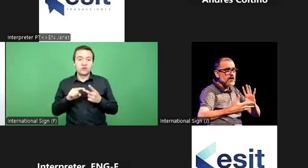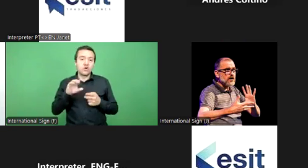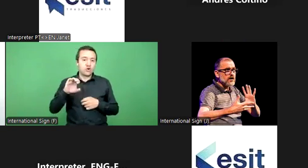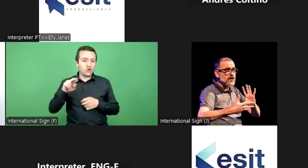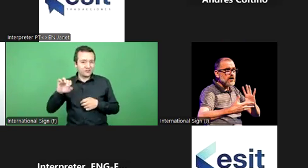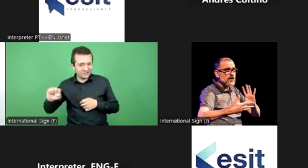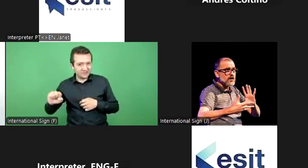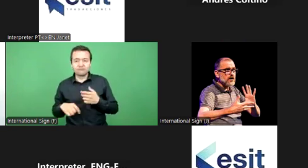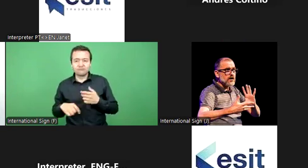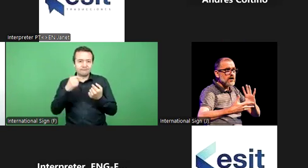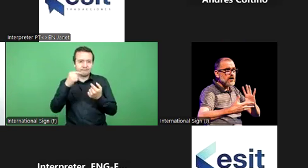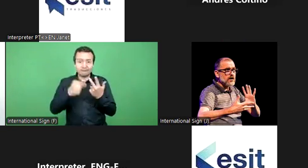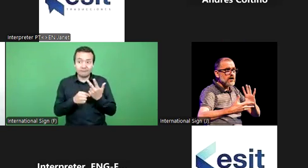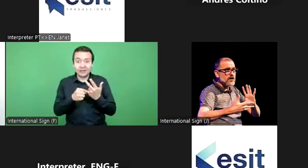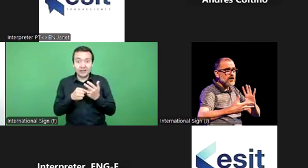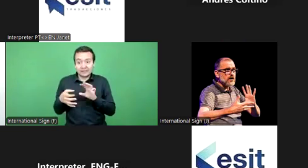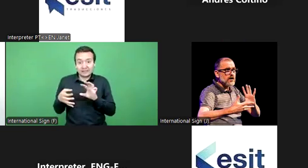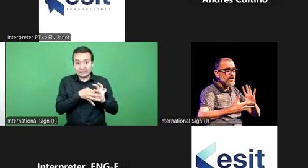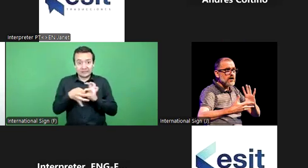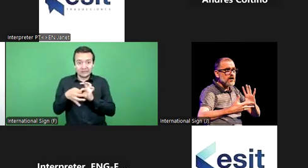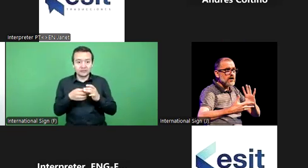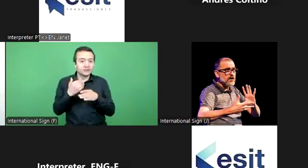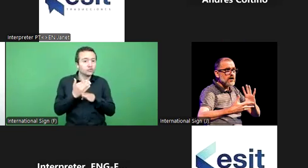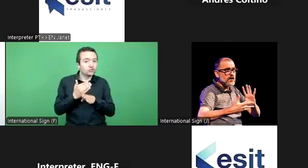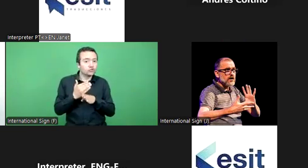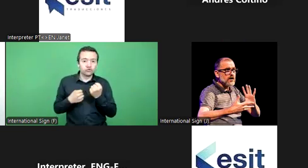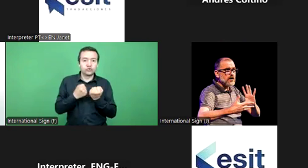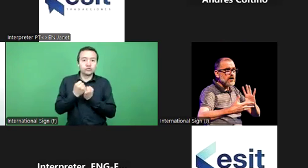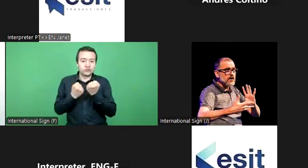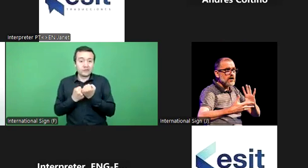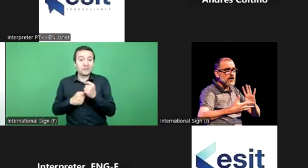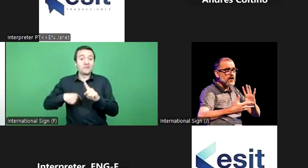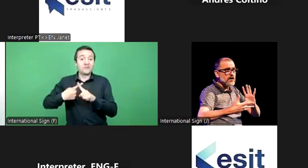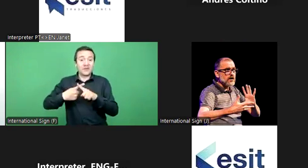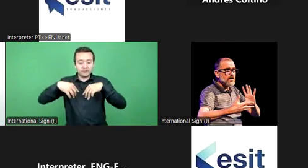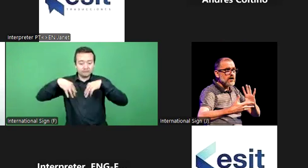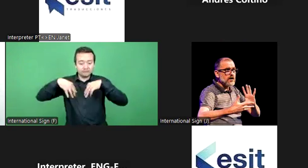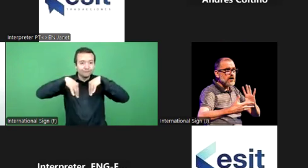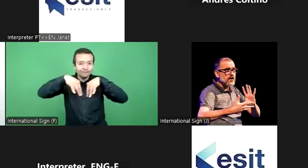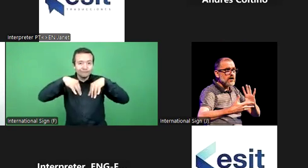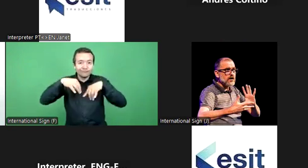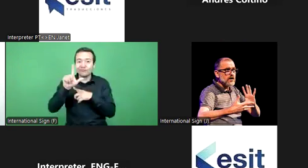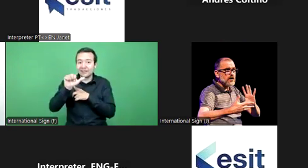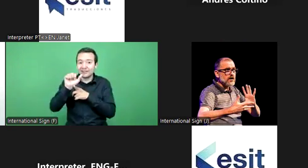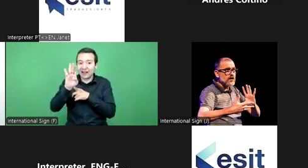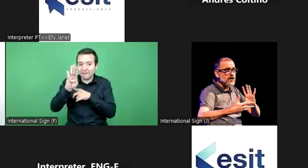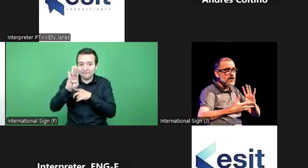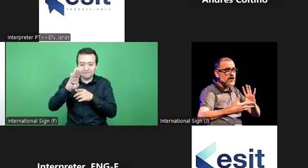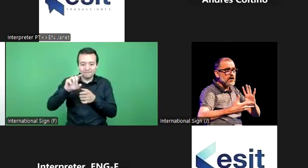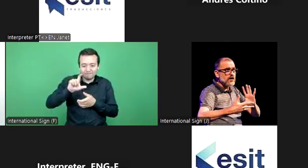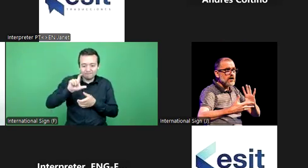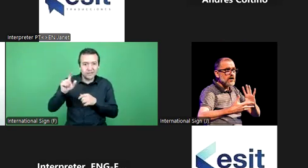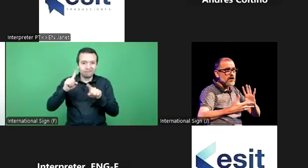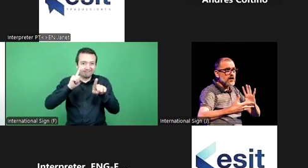include laboratory supplies and probably other medical technologies. But before I hand the mic over to you, I really just want to